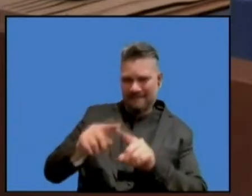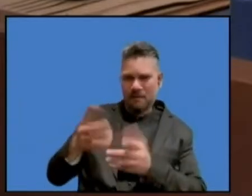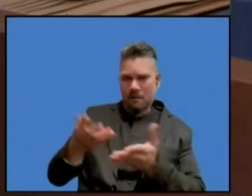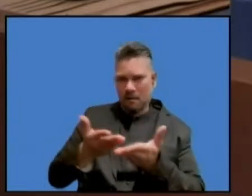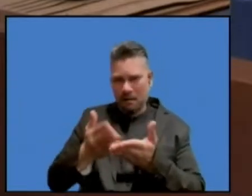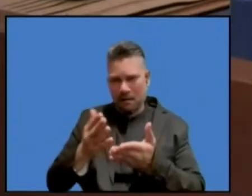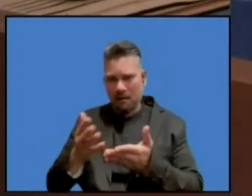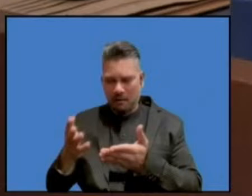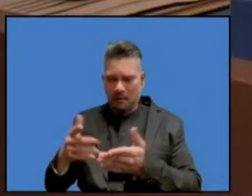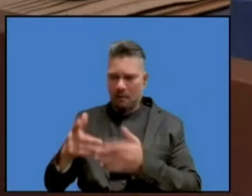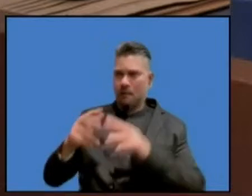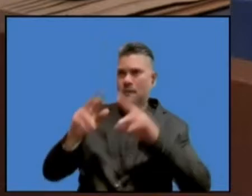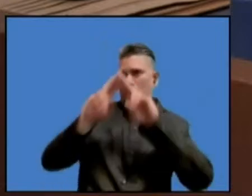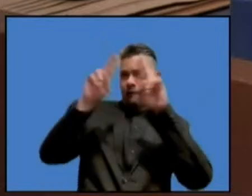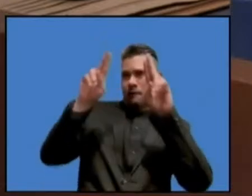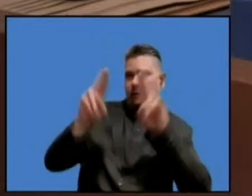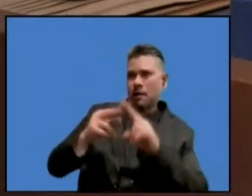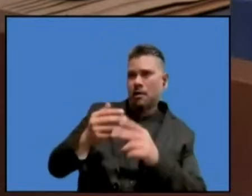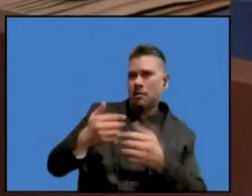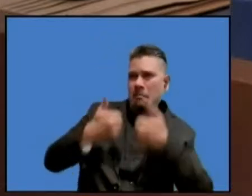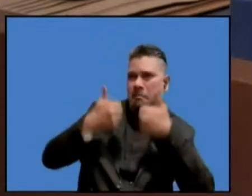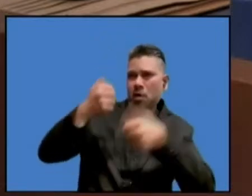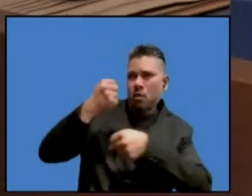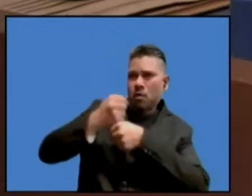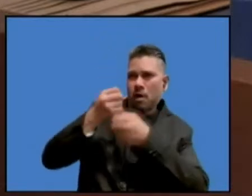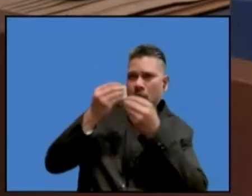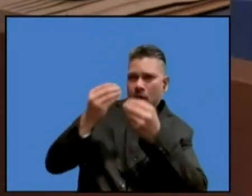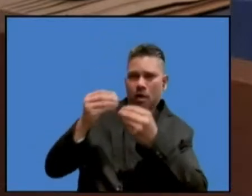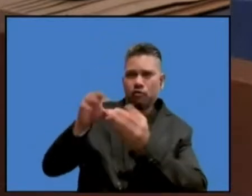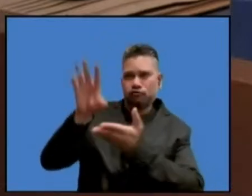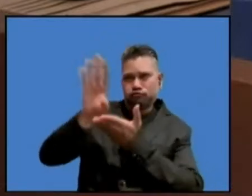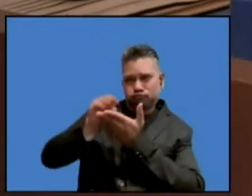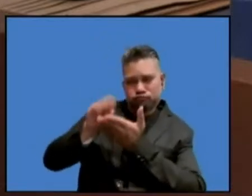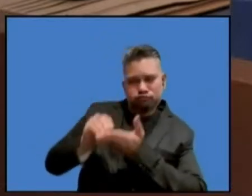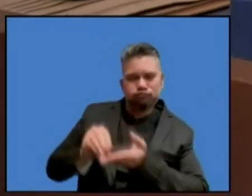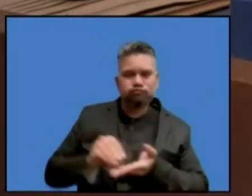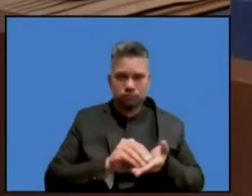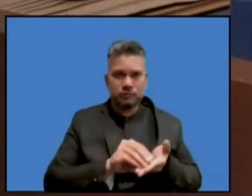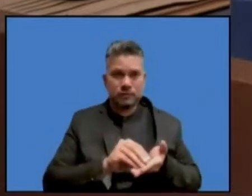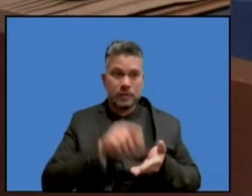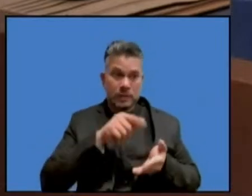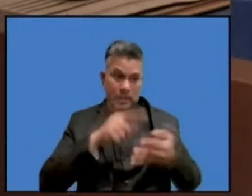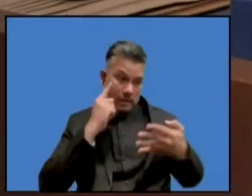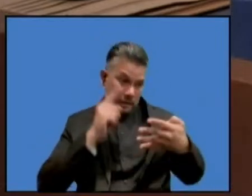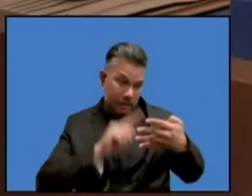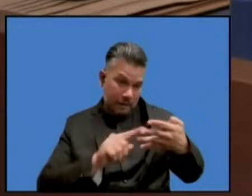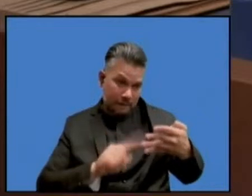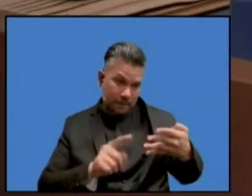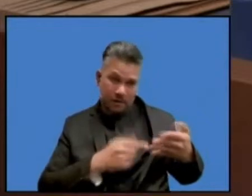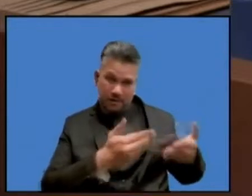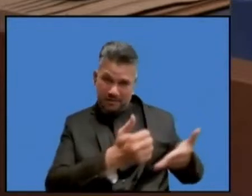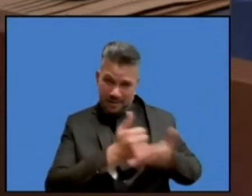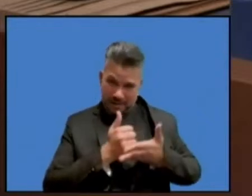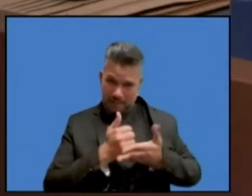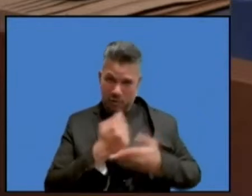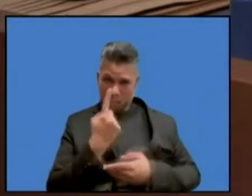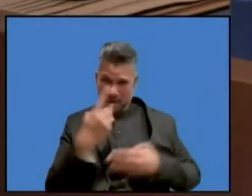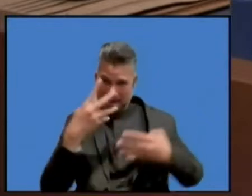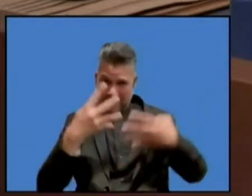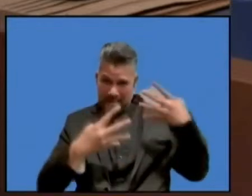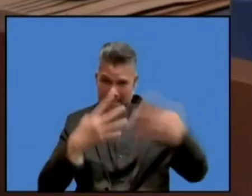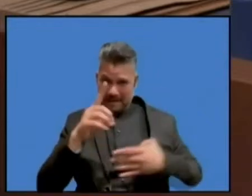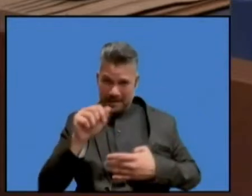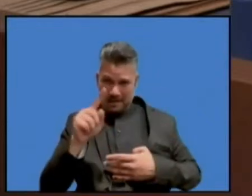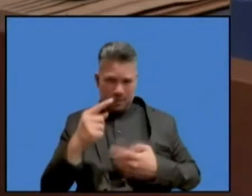best practices. Yet, the pursuit of evidence-based policymaking demands more than just data. It requires meaningful engagement